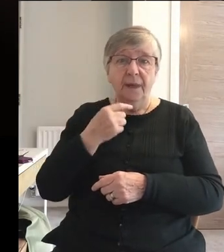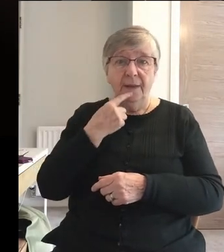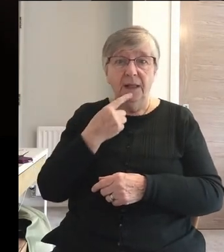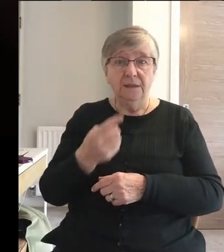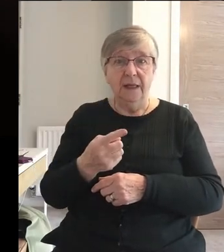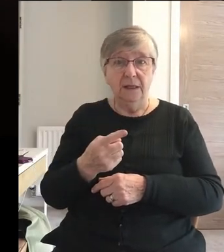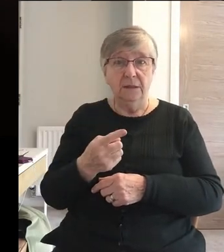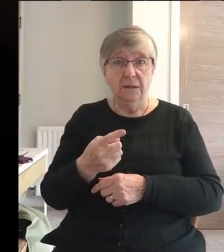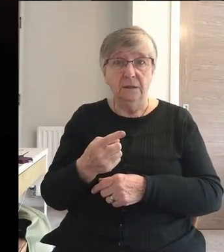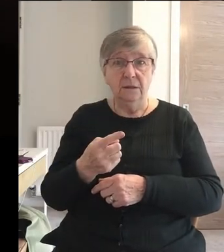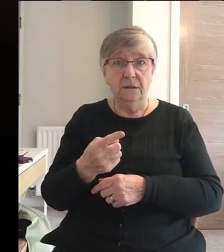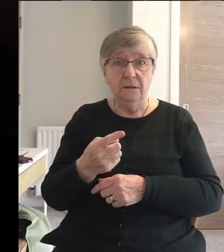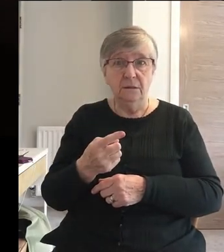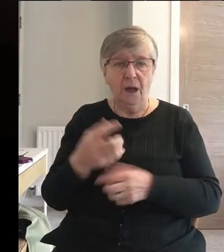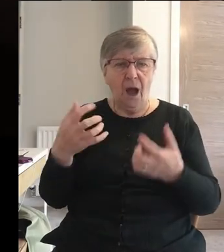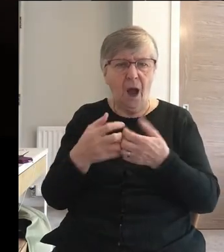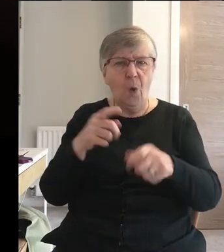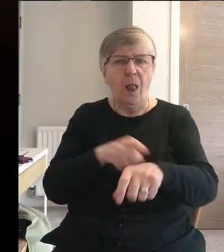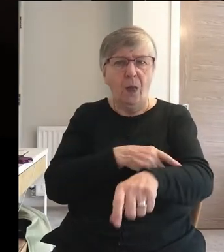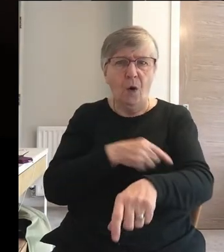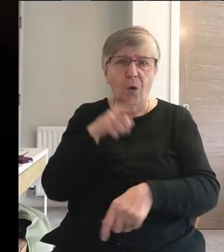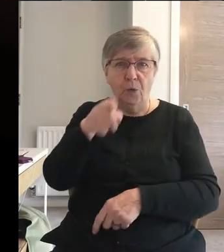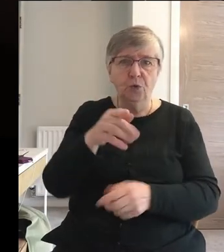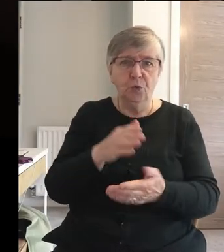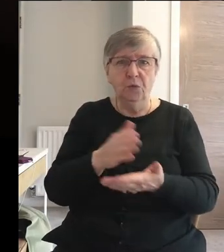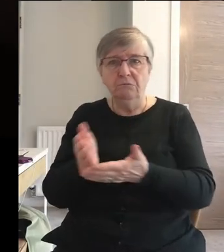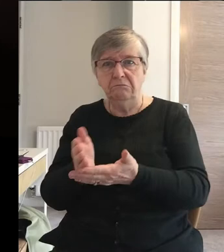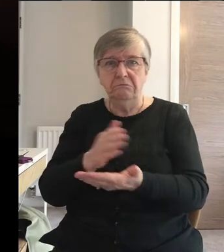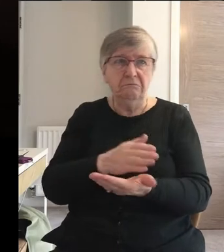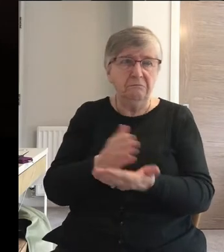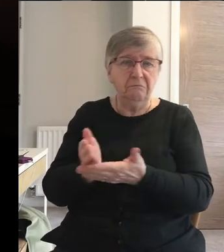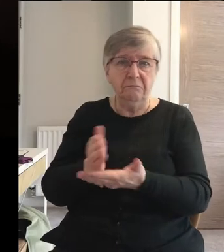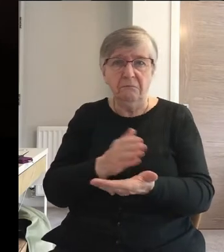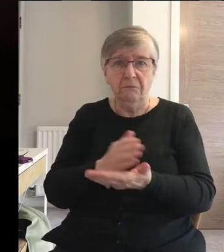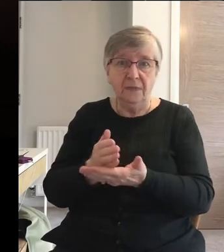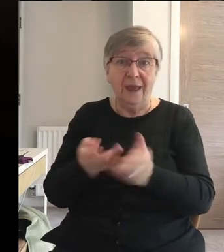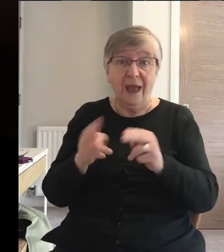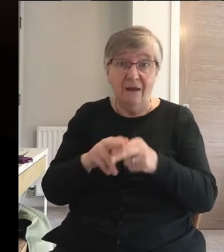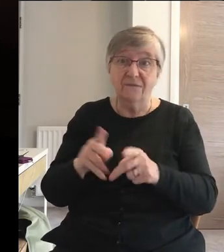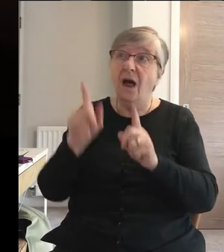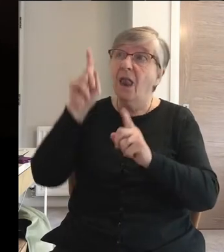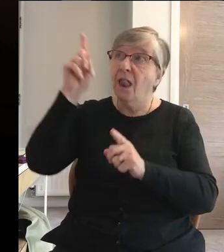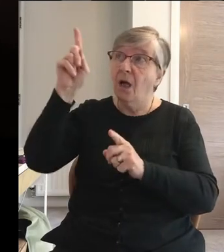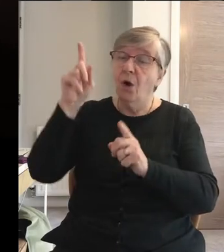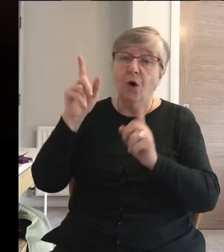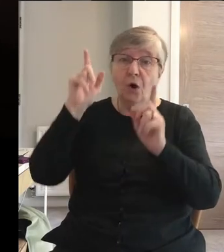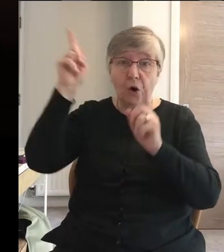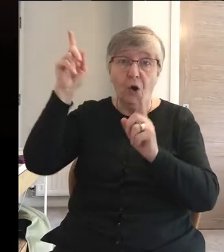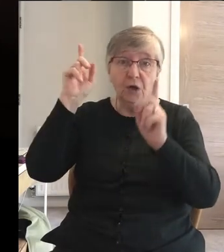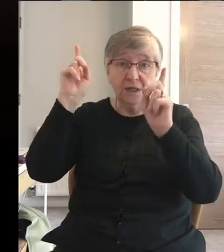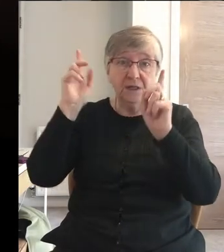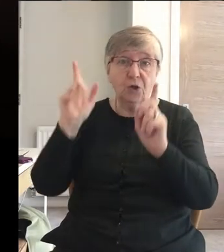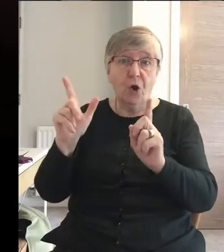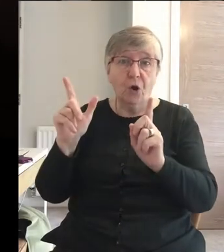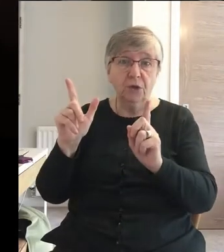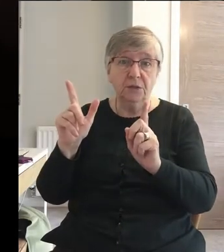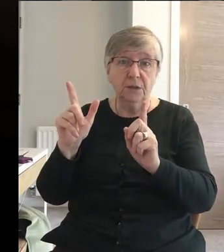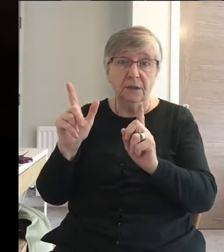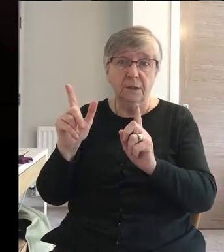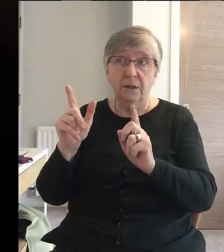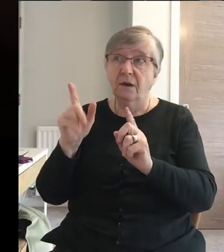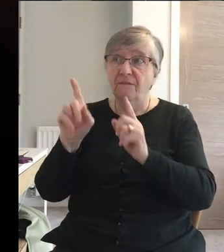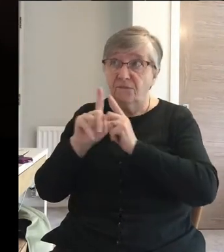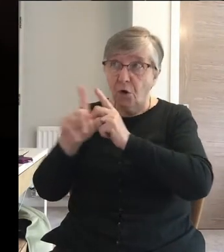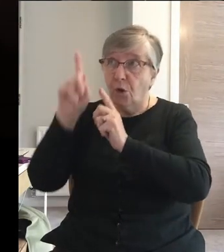and said, how long will you waver between two opinions? If the Lord is God, follow him. But if Baal